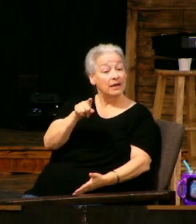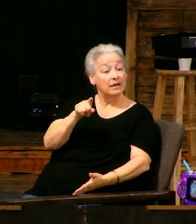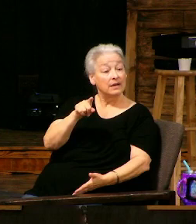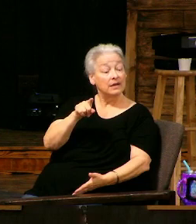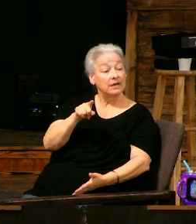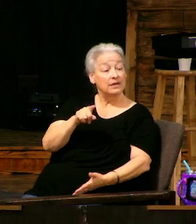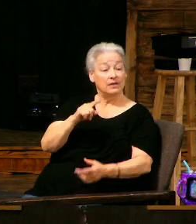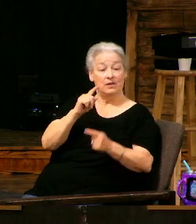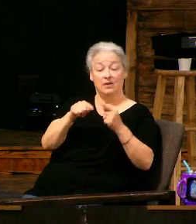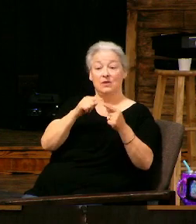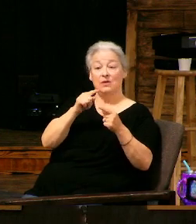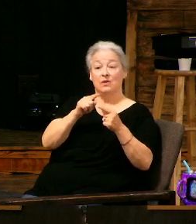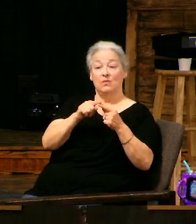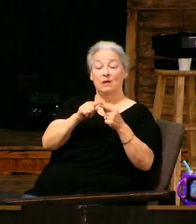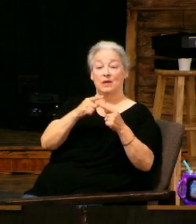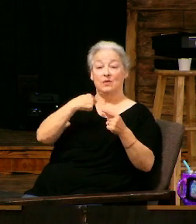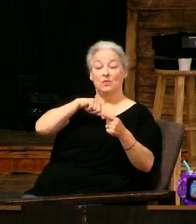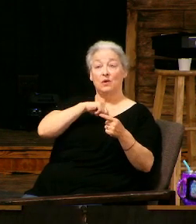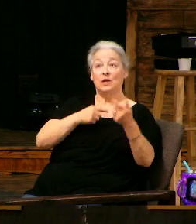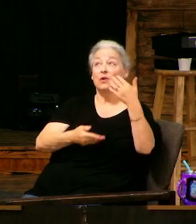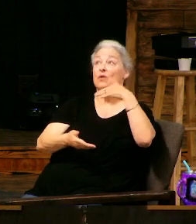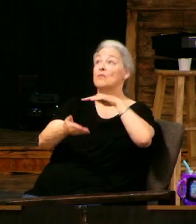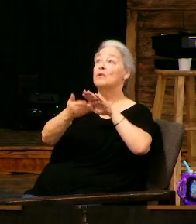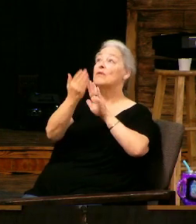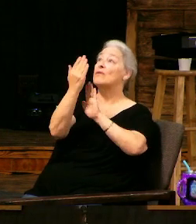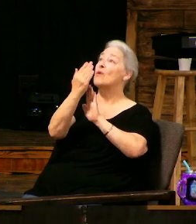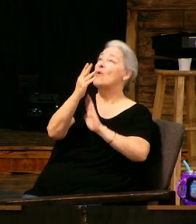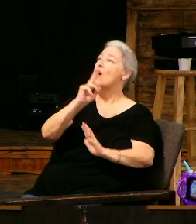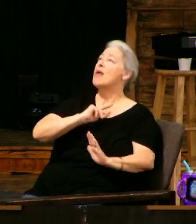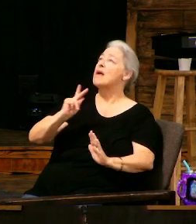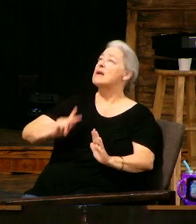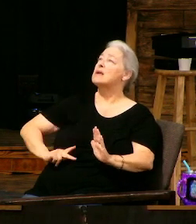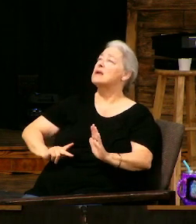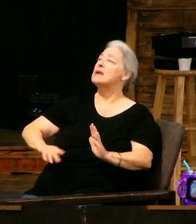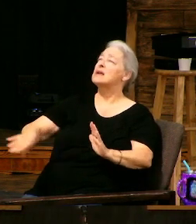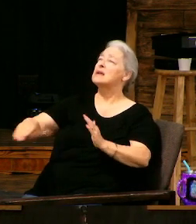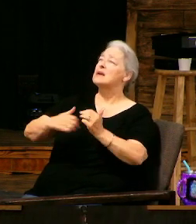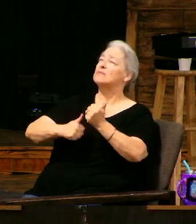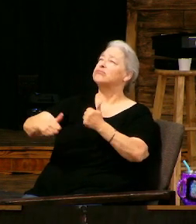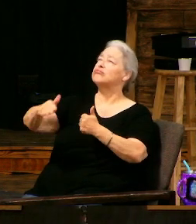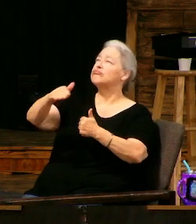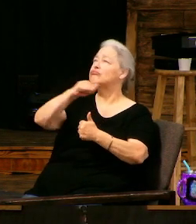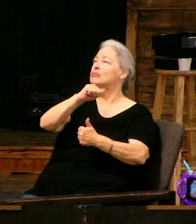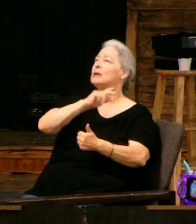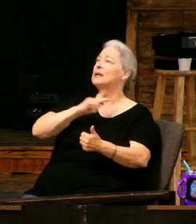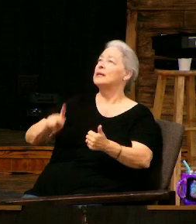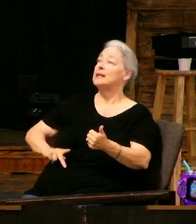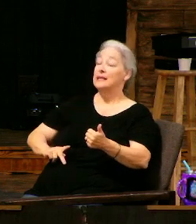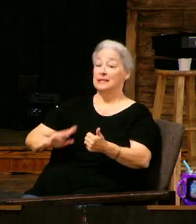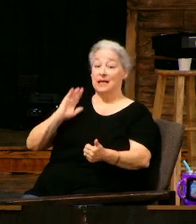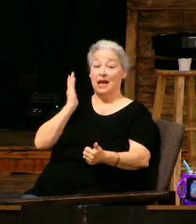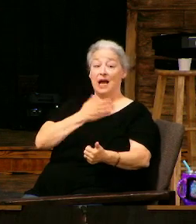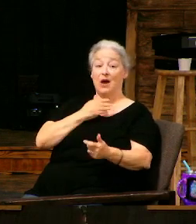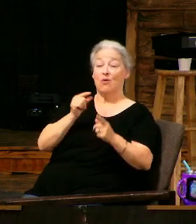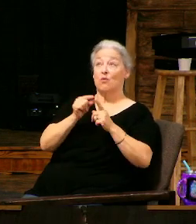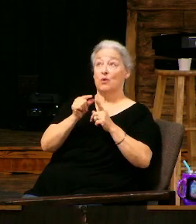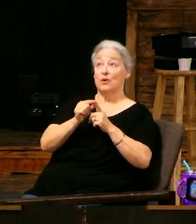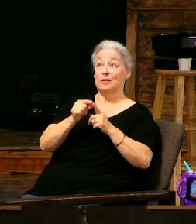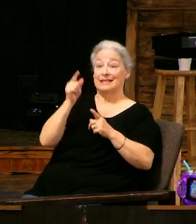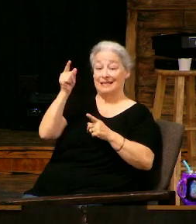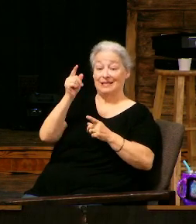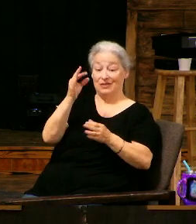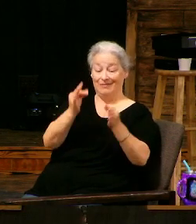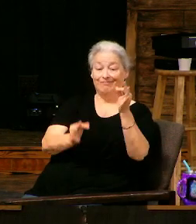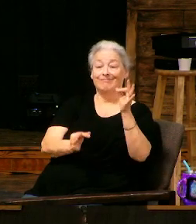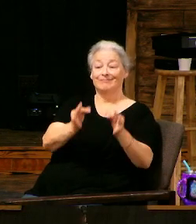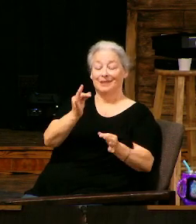When we go before the King of Kings, it will be our words that he's going to visit with us about. And he's not going to visit